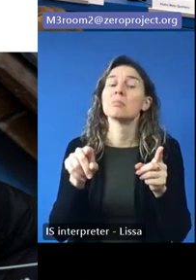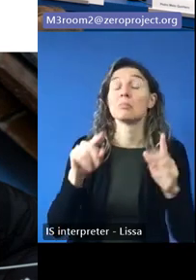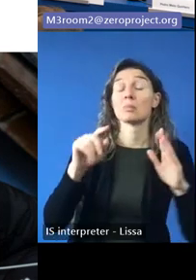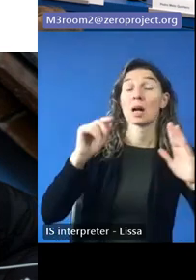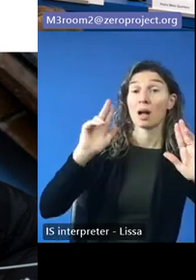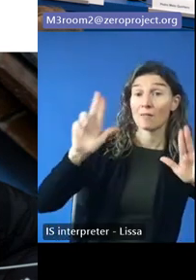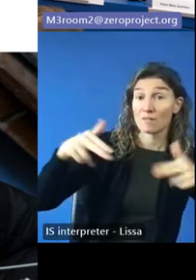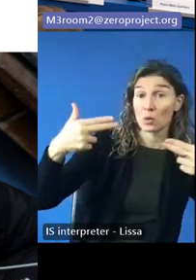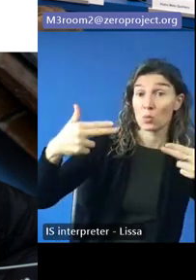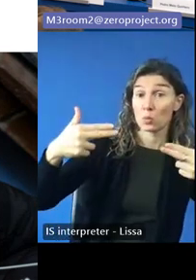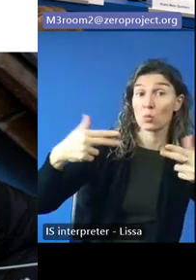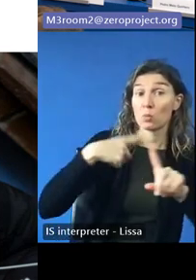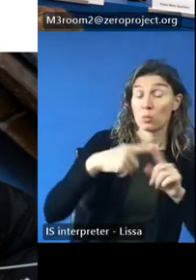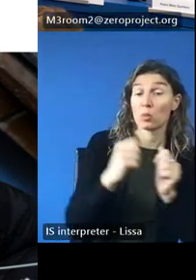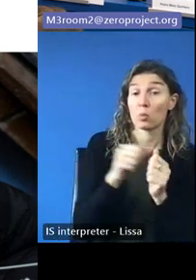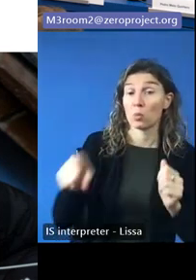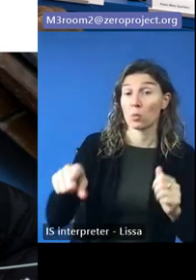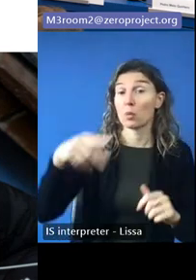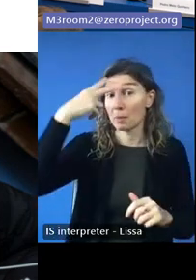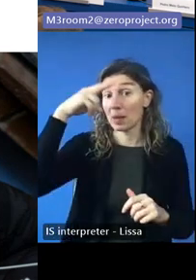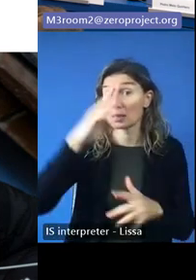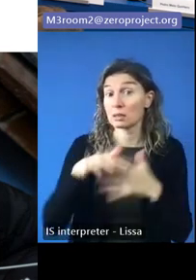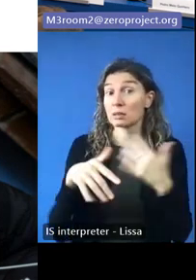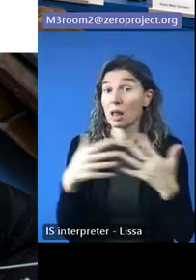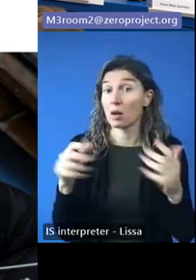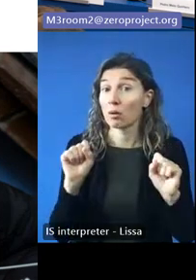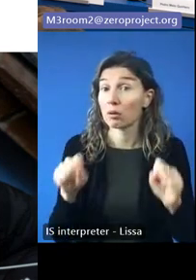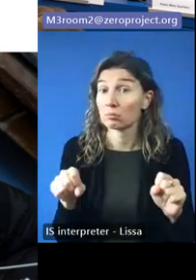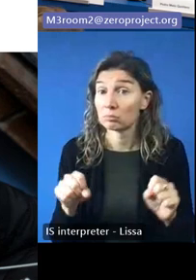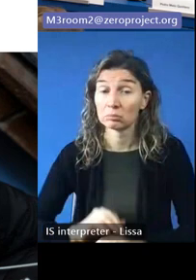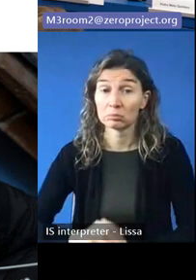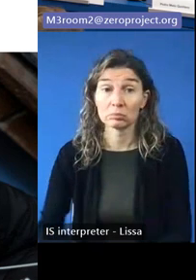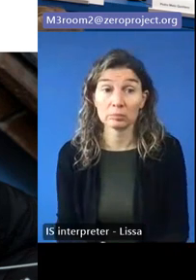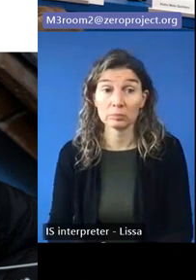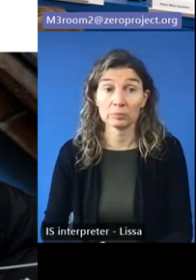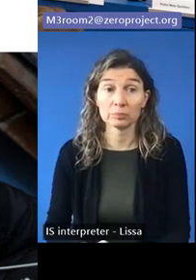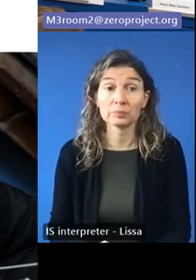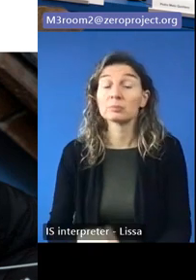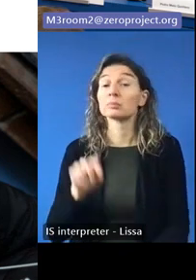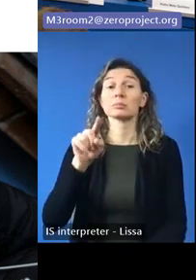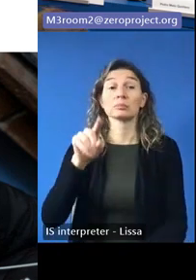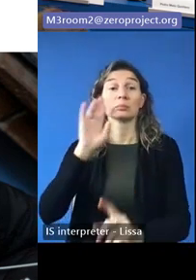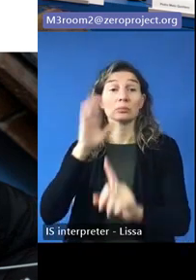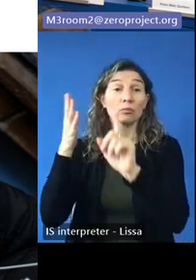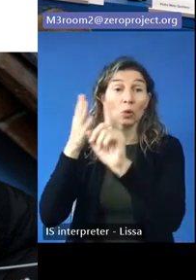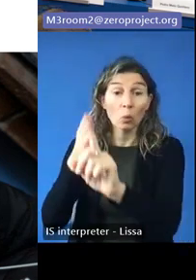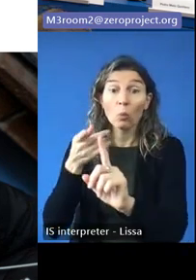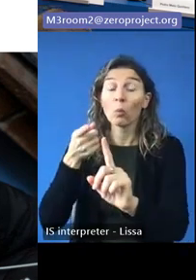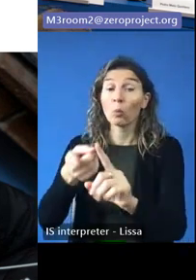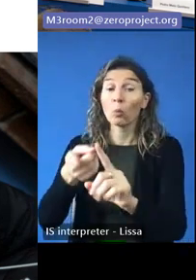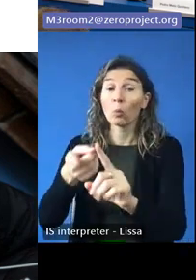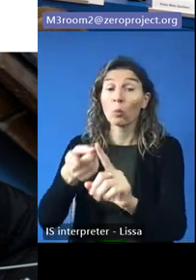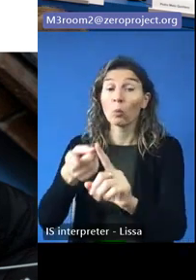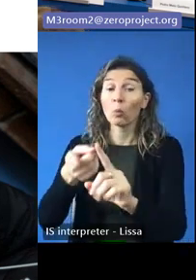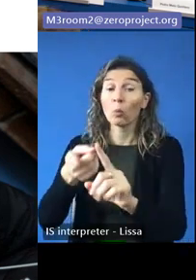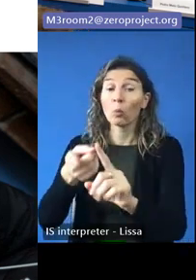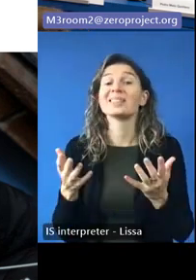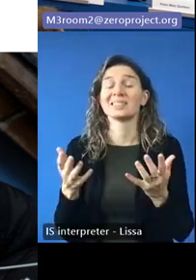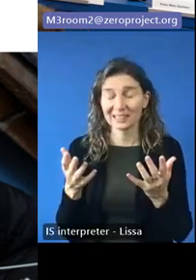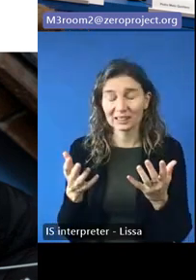in Mexican Sign Language, accessible tests on violence so that women know what type of violence they are experiencing and